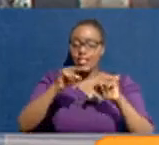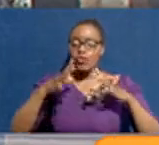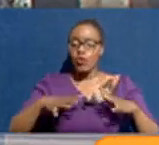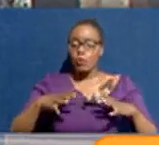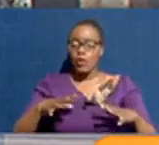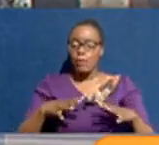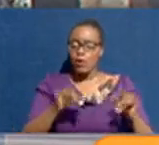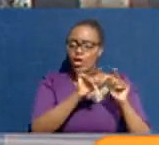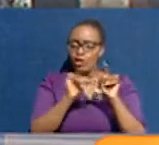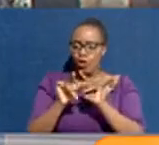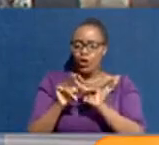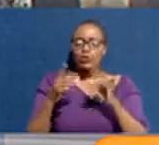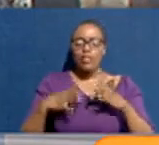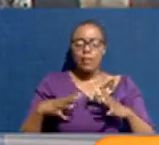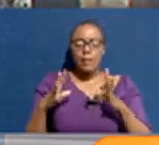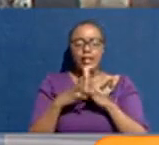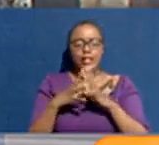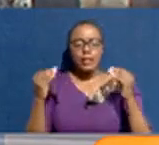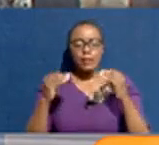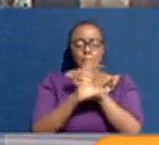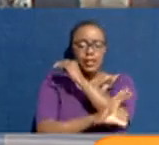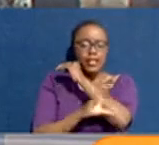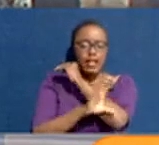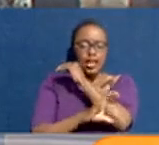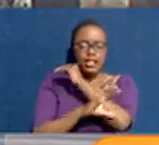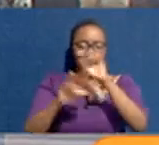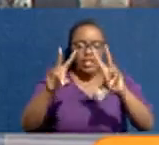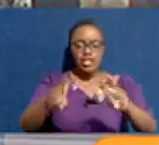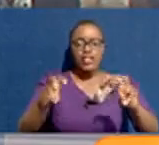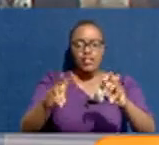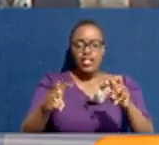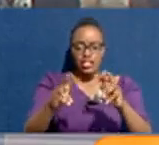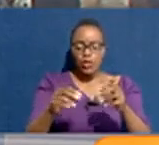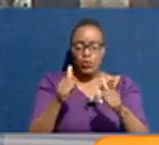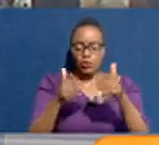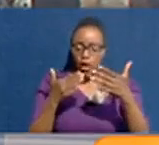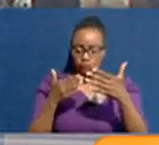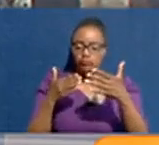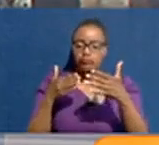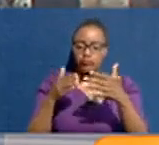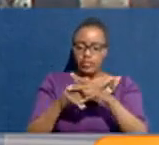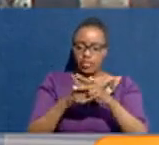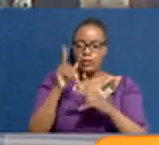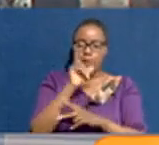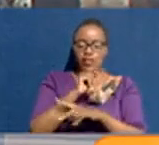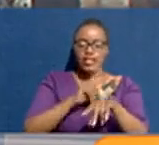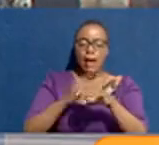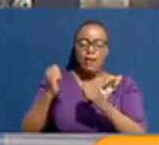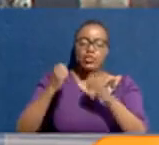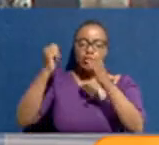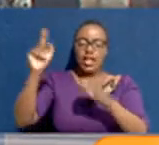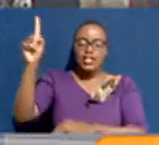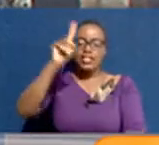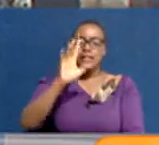killings and enforced disappearances in the country. The investigation sanctioned by President William Ruto during his Mashujaa Day